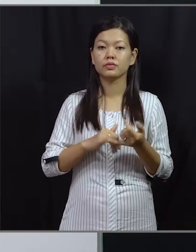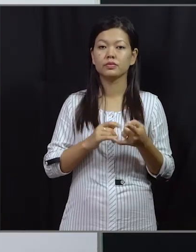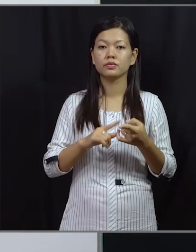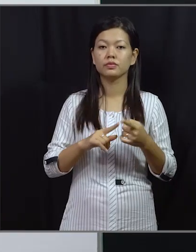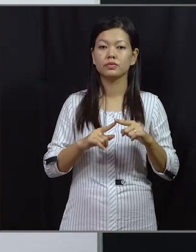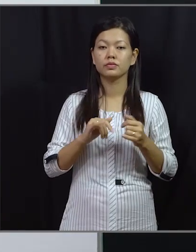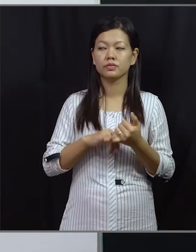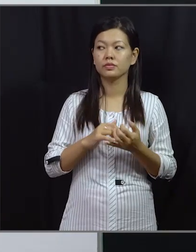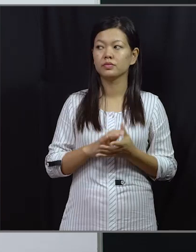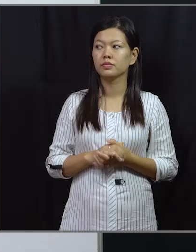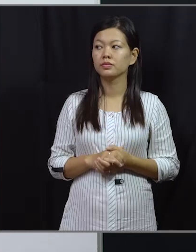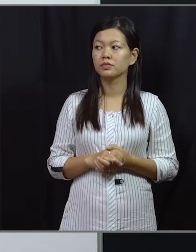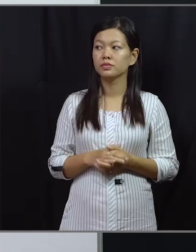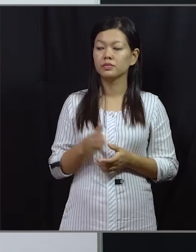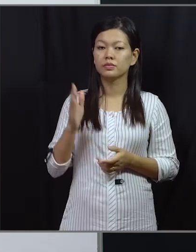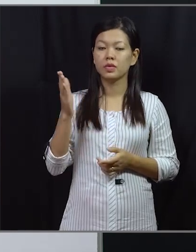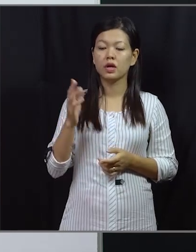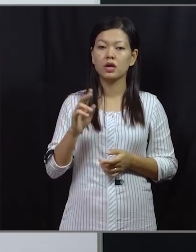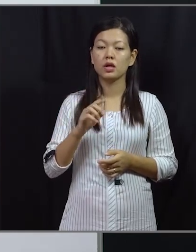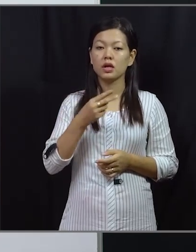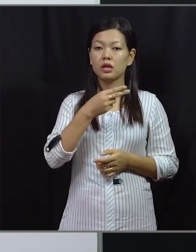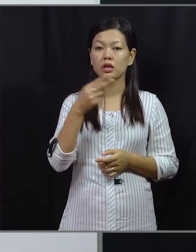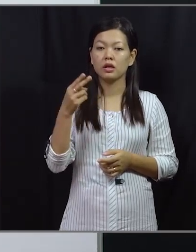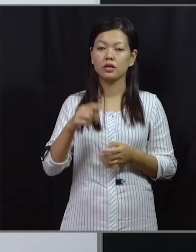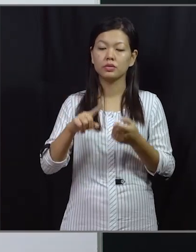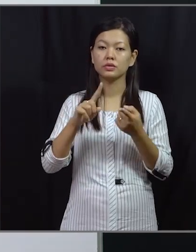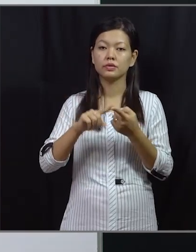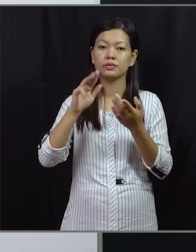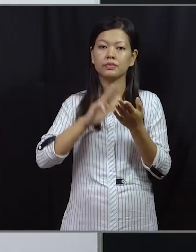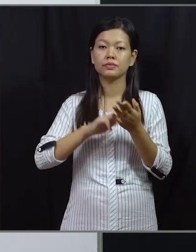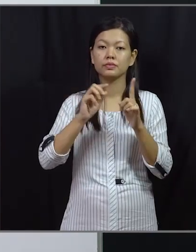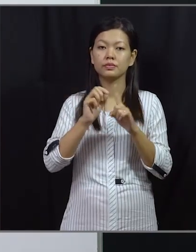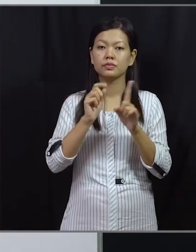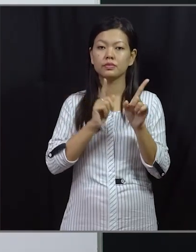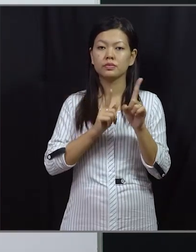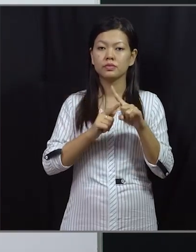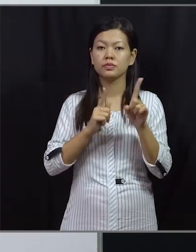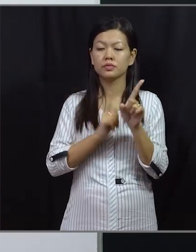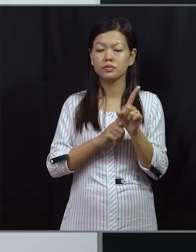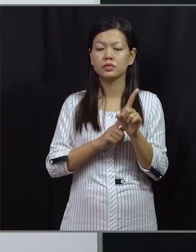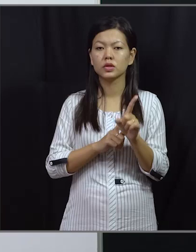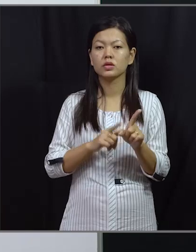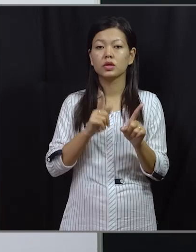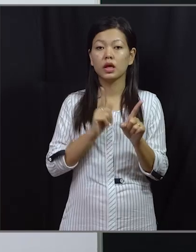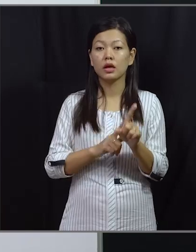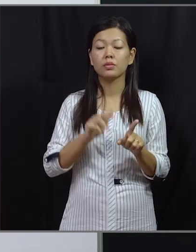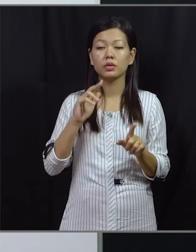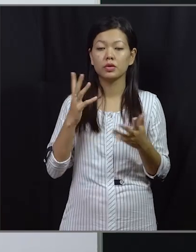Empty set. The name itself, it defines what is it, isn't it? So a set which